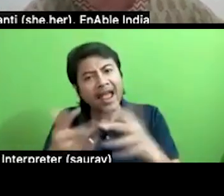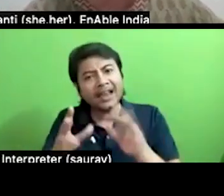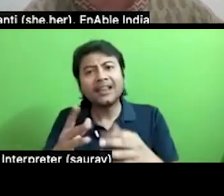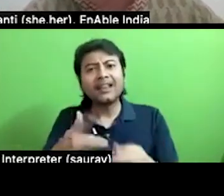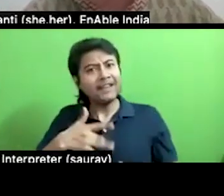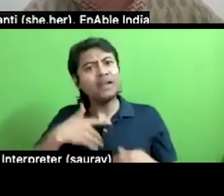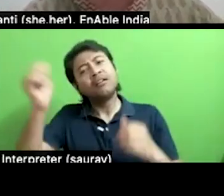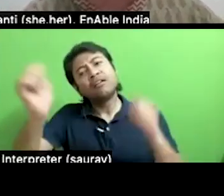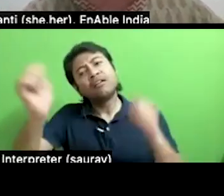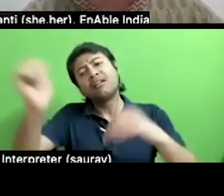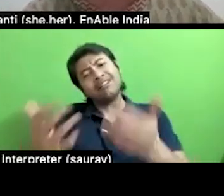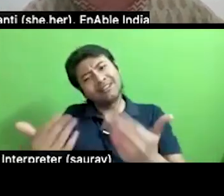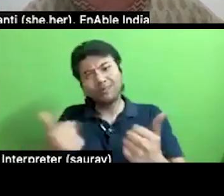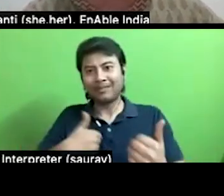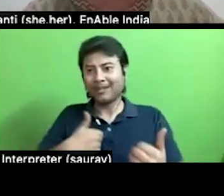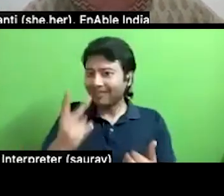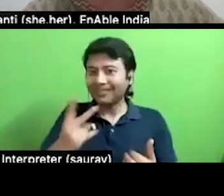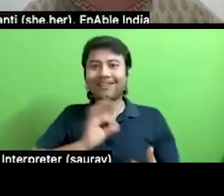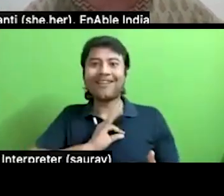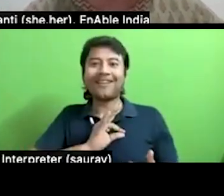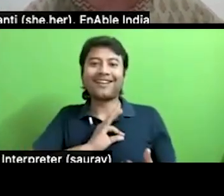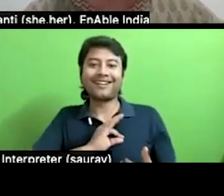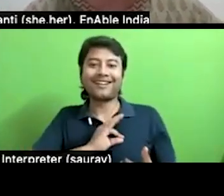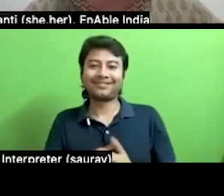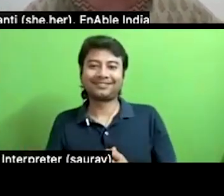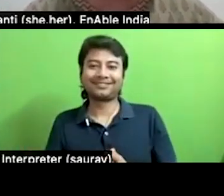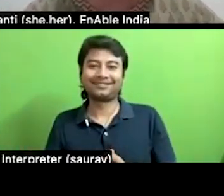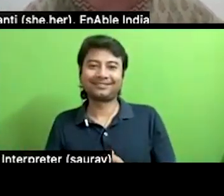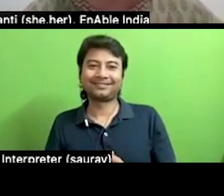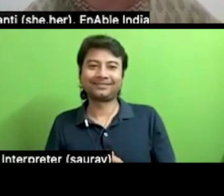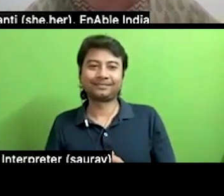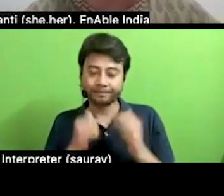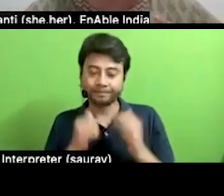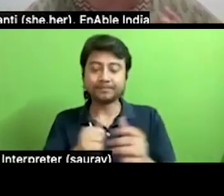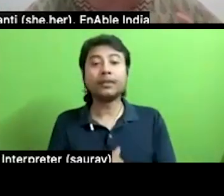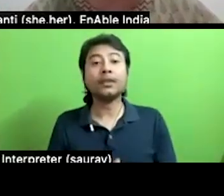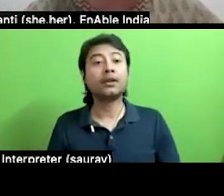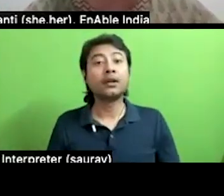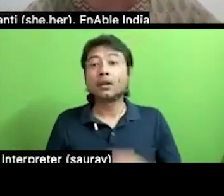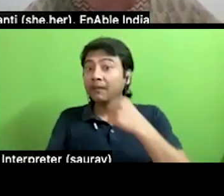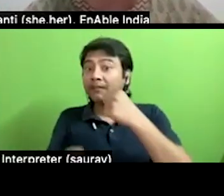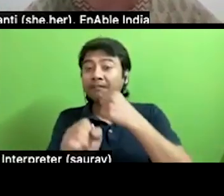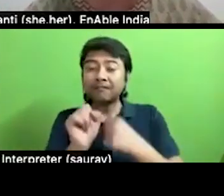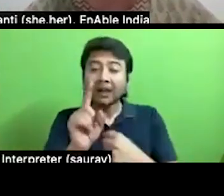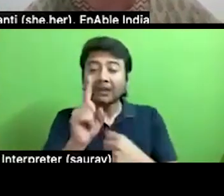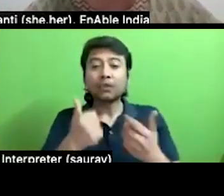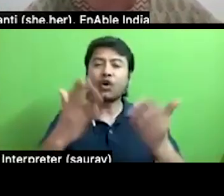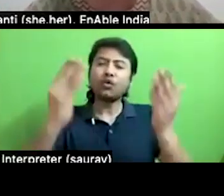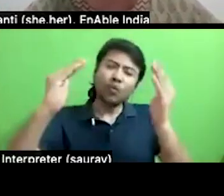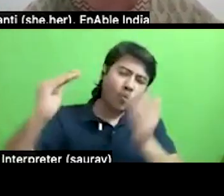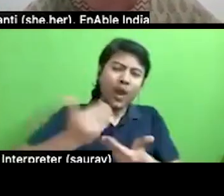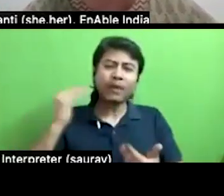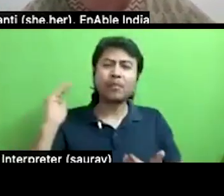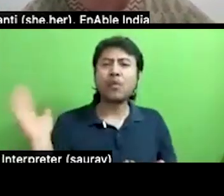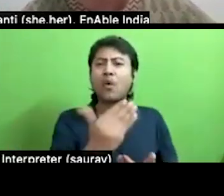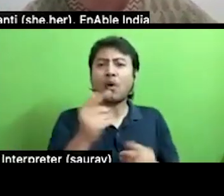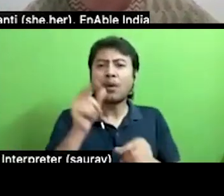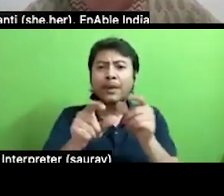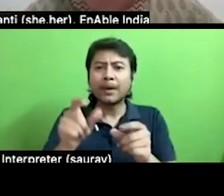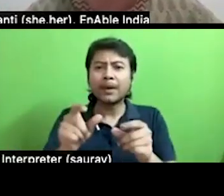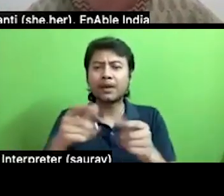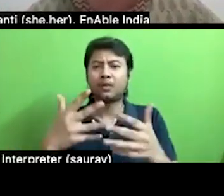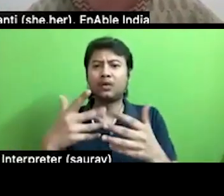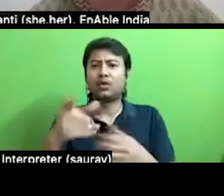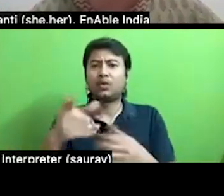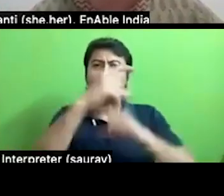like. And I first want to give a hearty welcome to all of you. You are founders, entrepreneurs from the social sector,